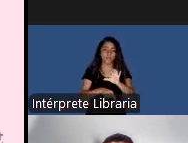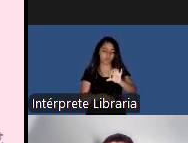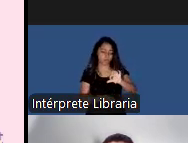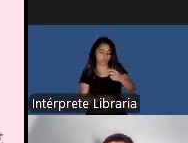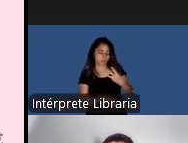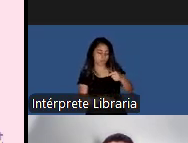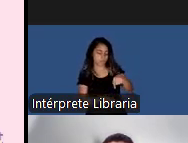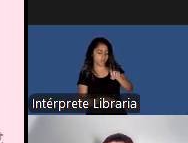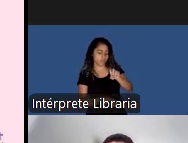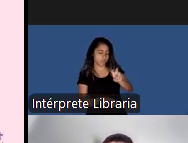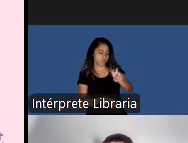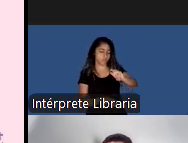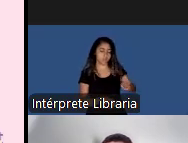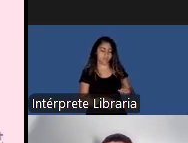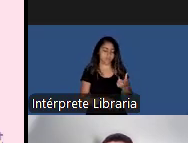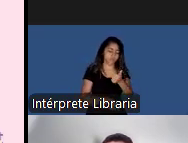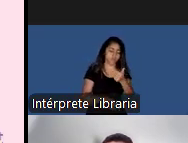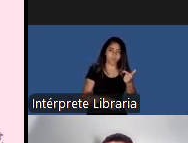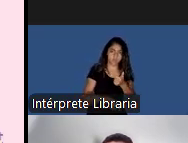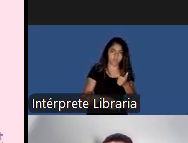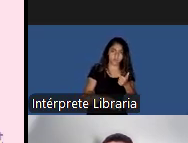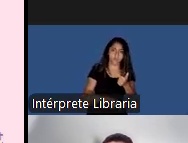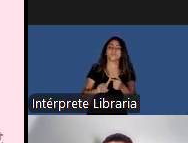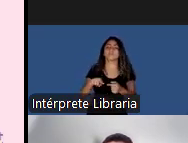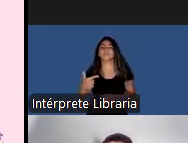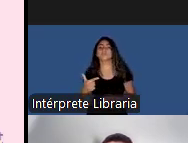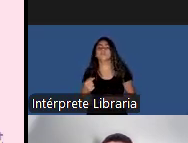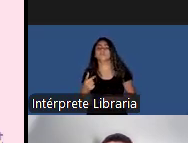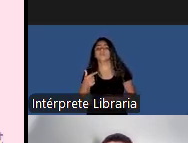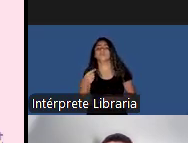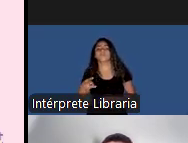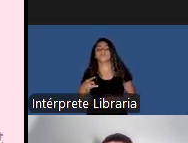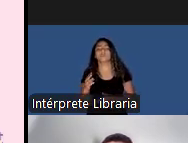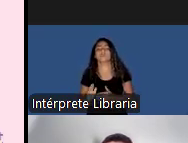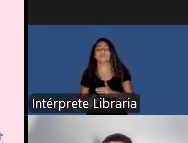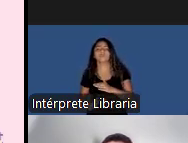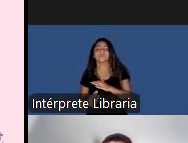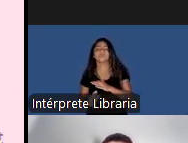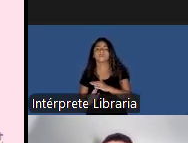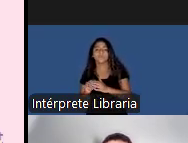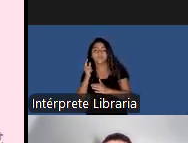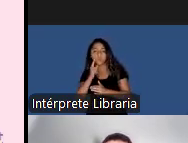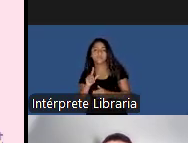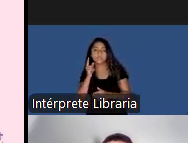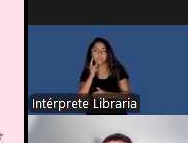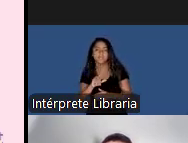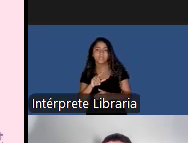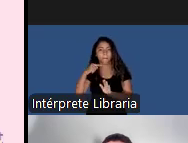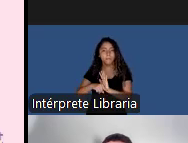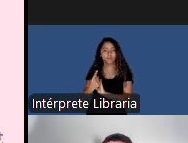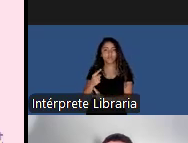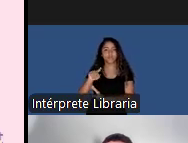minus 93.5 million back in 2022. In 2023, it was very close to break even